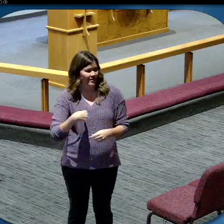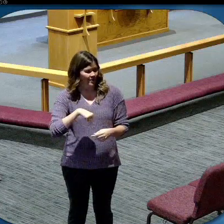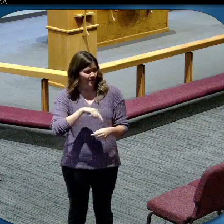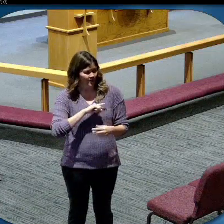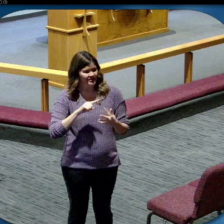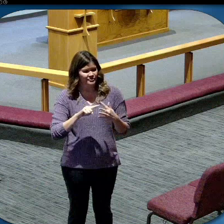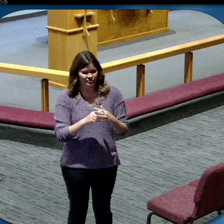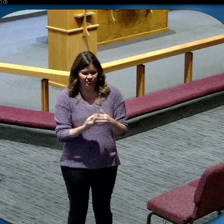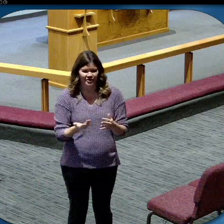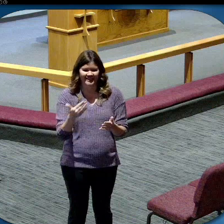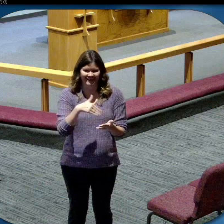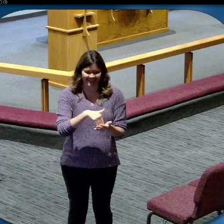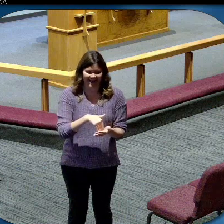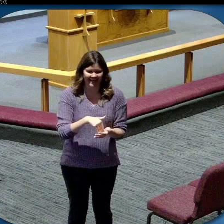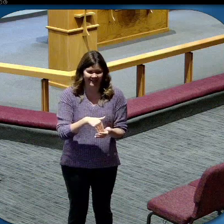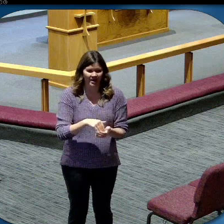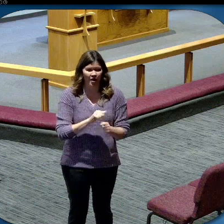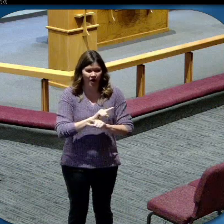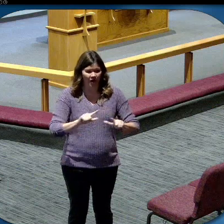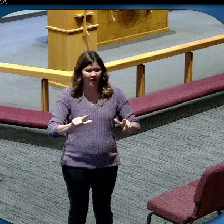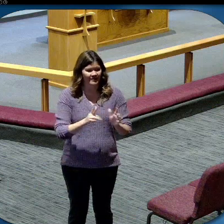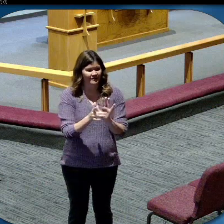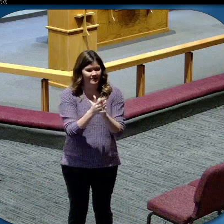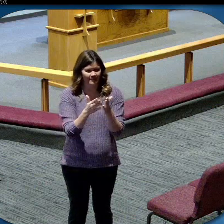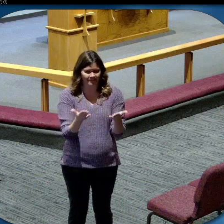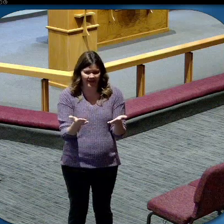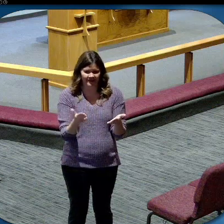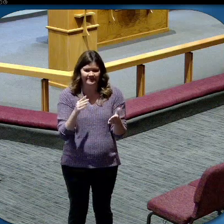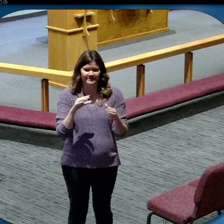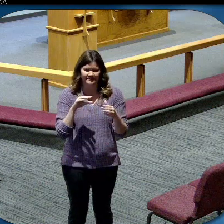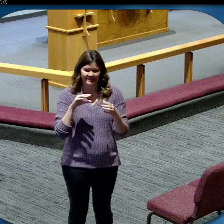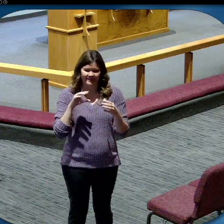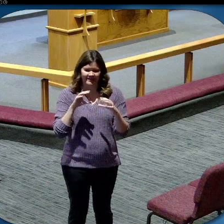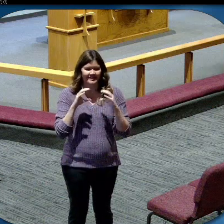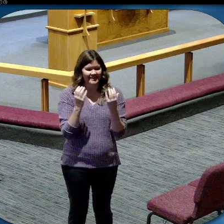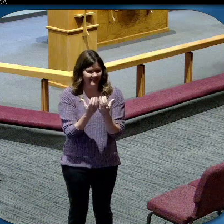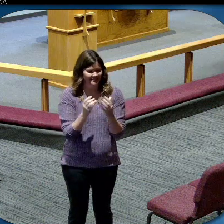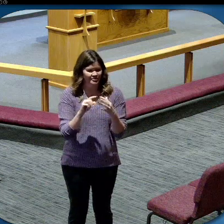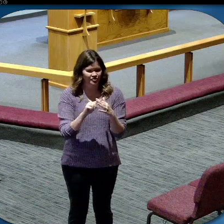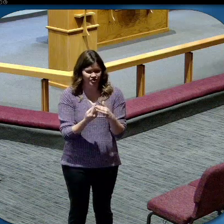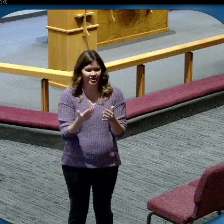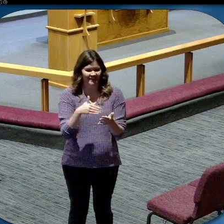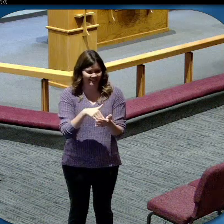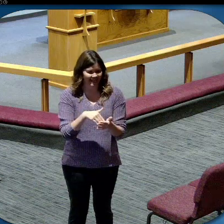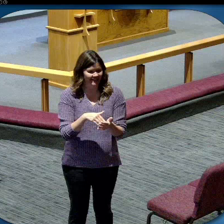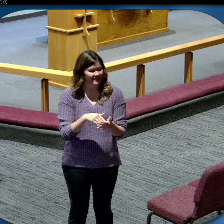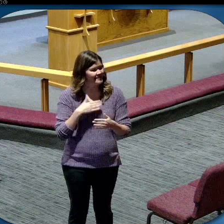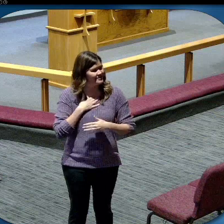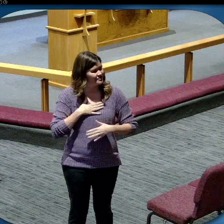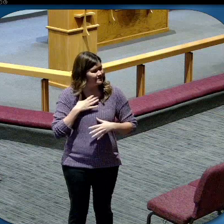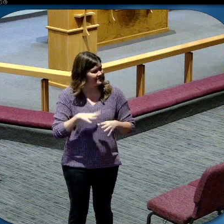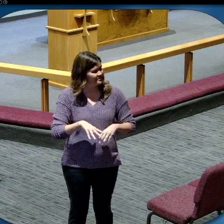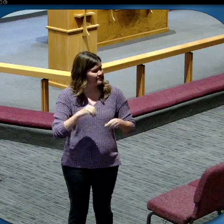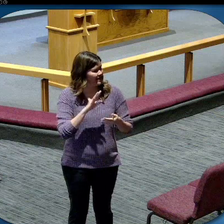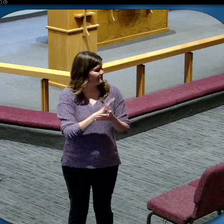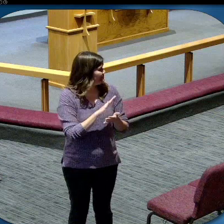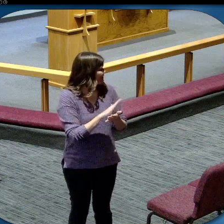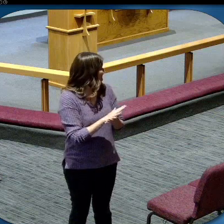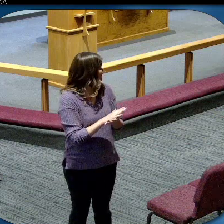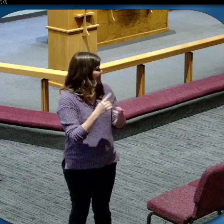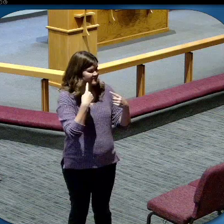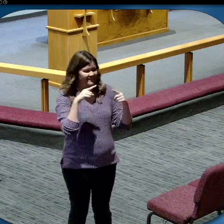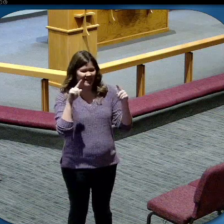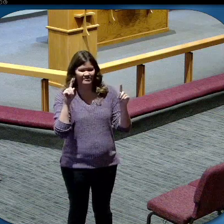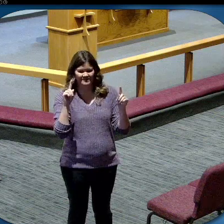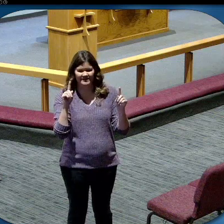week. All of our Bible classes and things are resuming, so make sure you pick up the announcements and